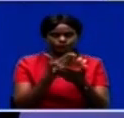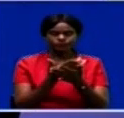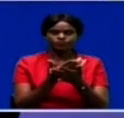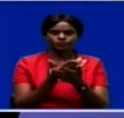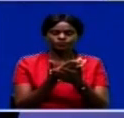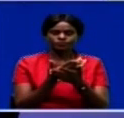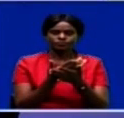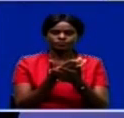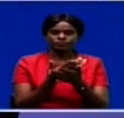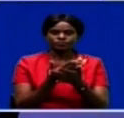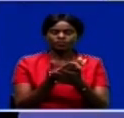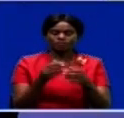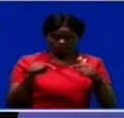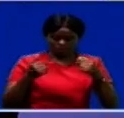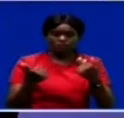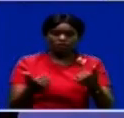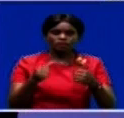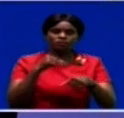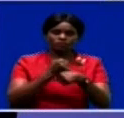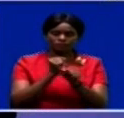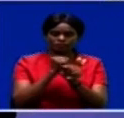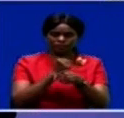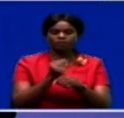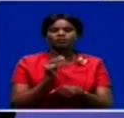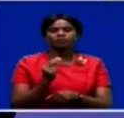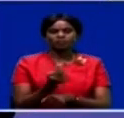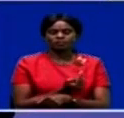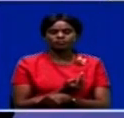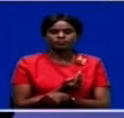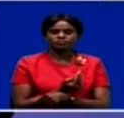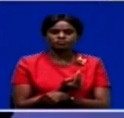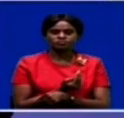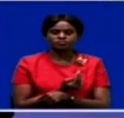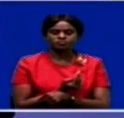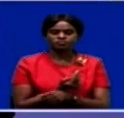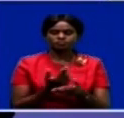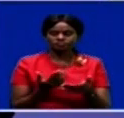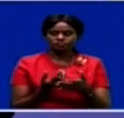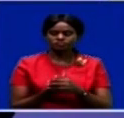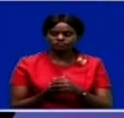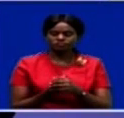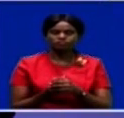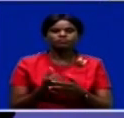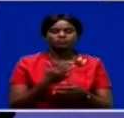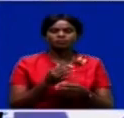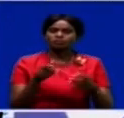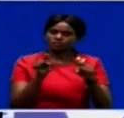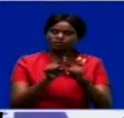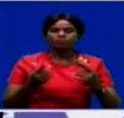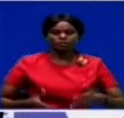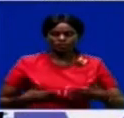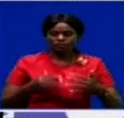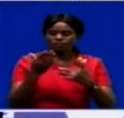generous gift that they're making to us, and I'm delighted to share it with you.